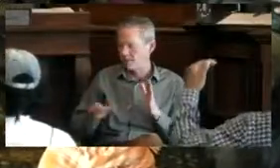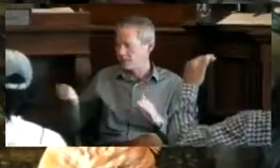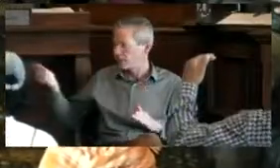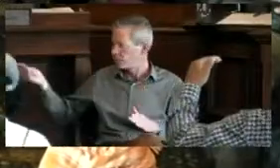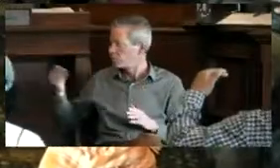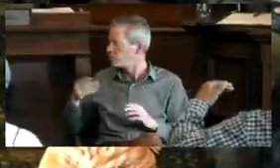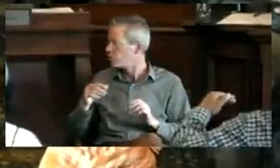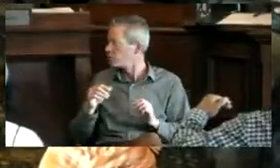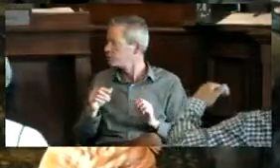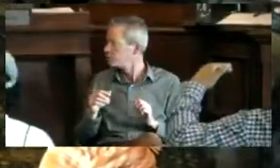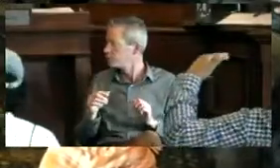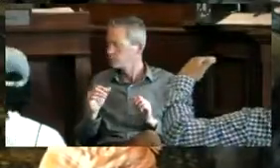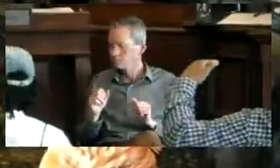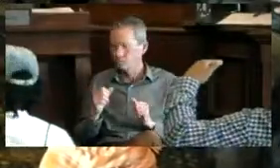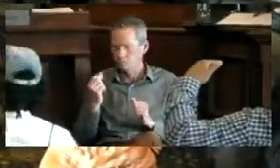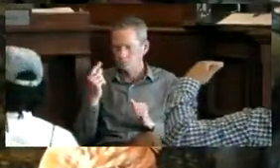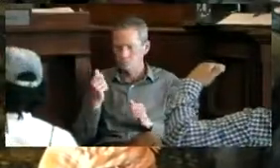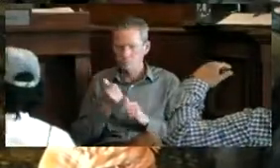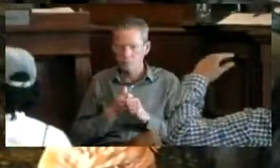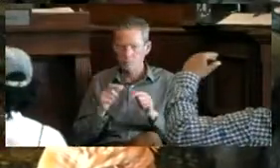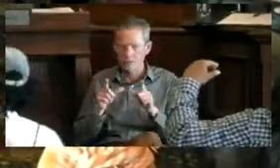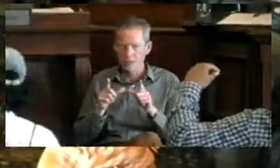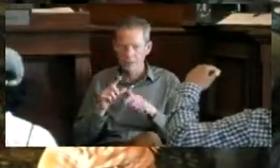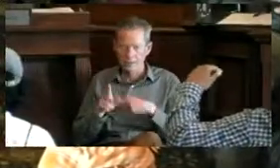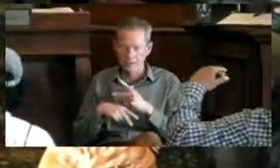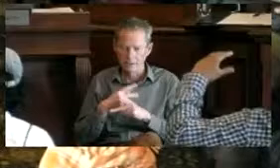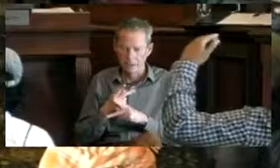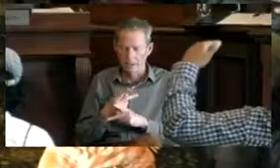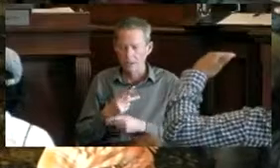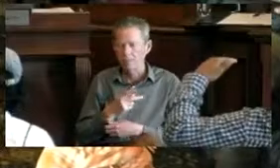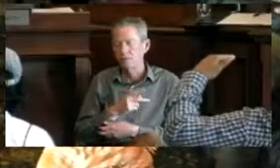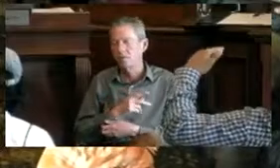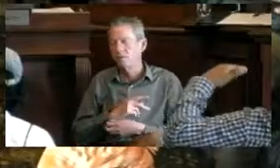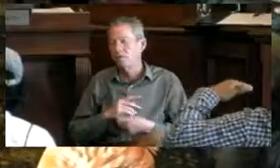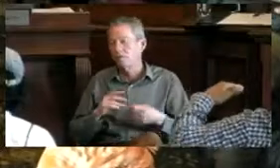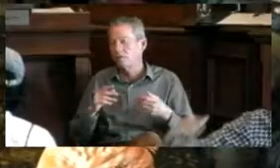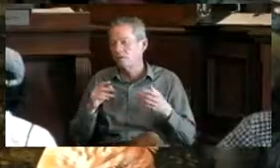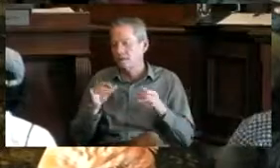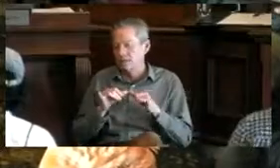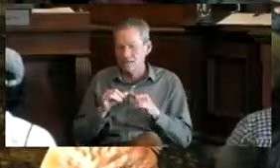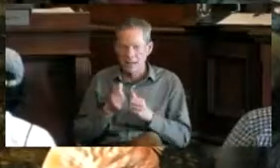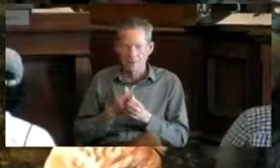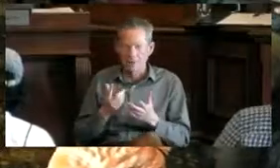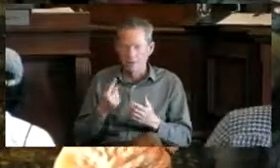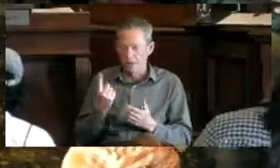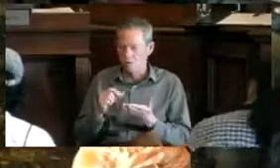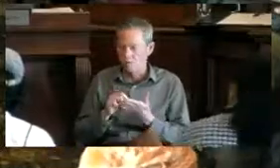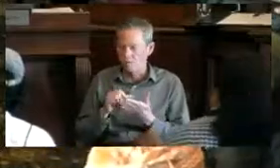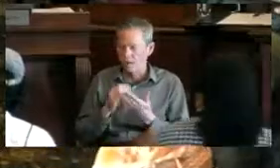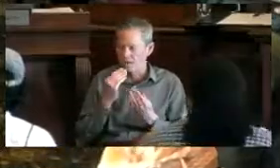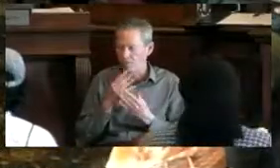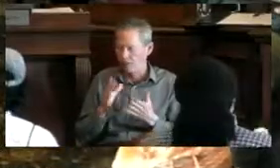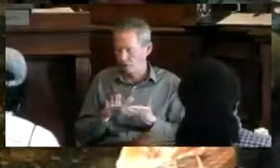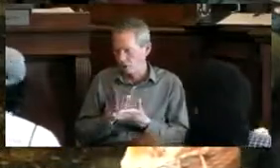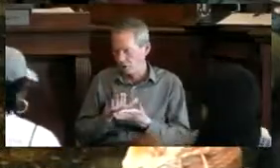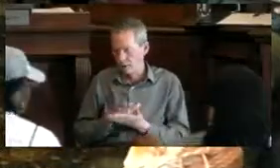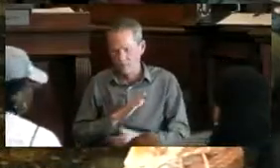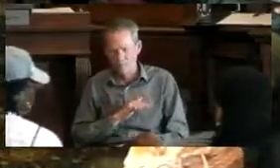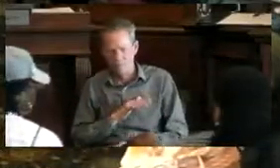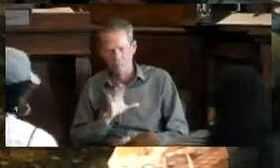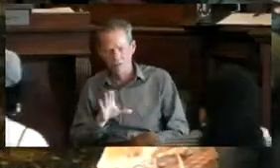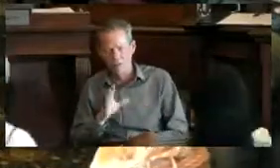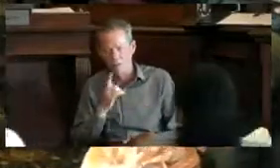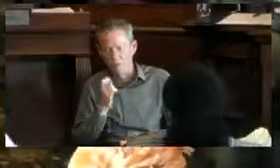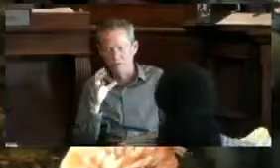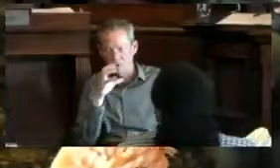that we can review each license type, the costs with it, the canopy sizes, everything's inside the one pager. That would be great, because I'm